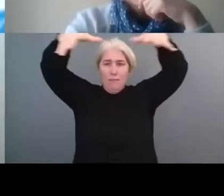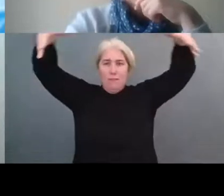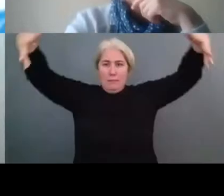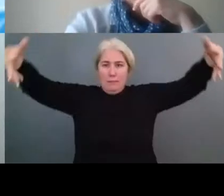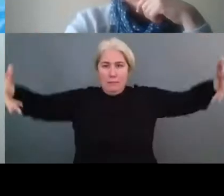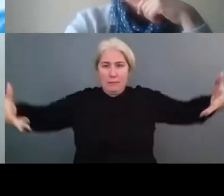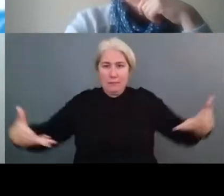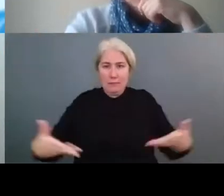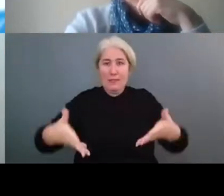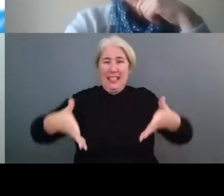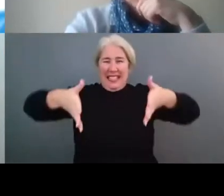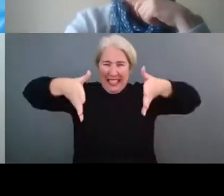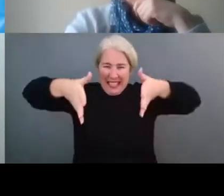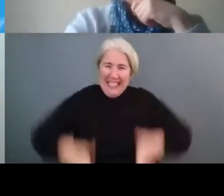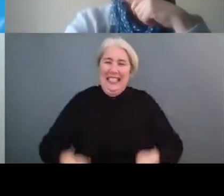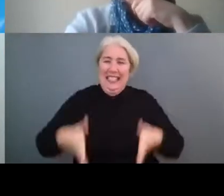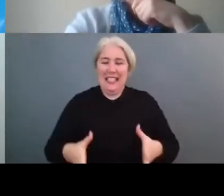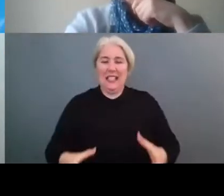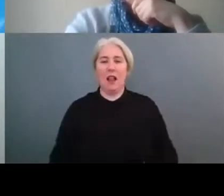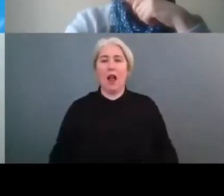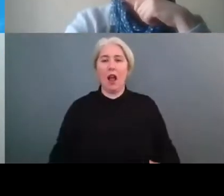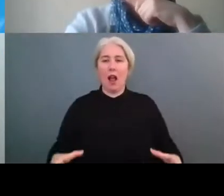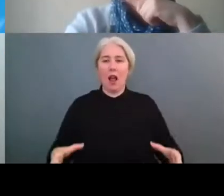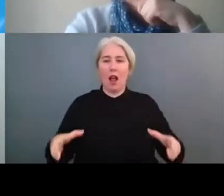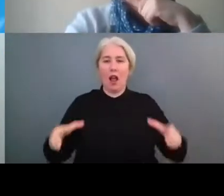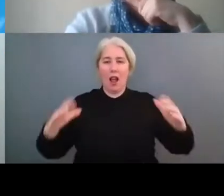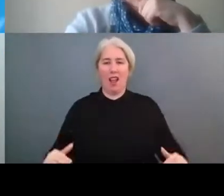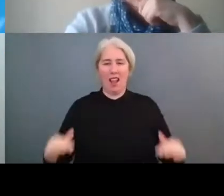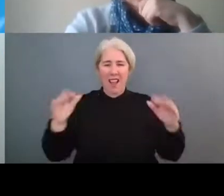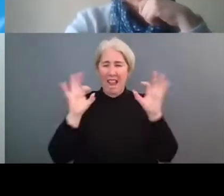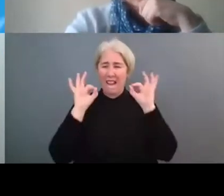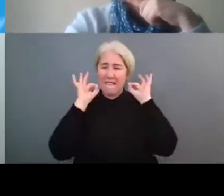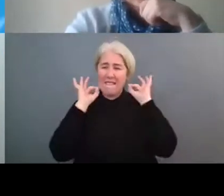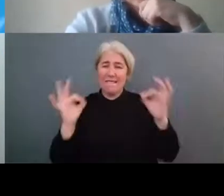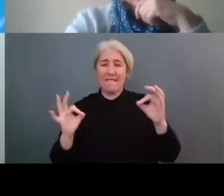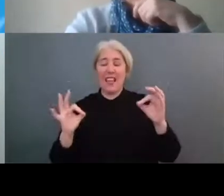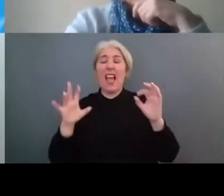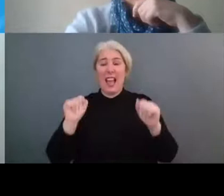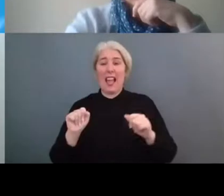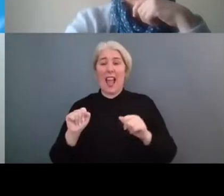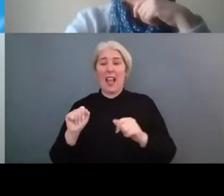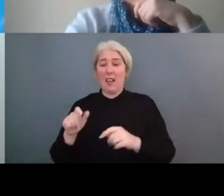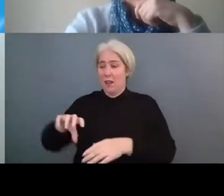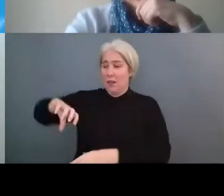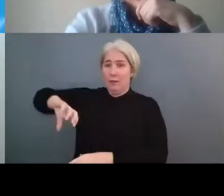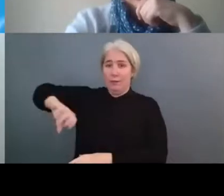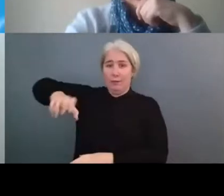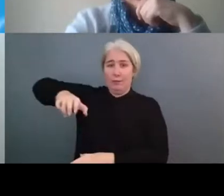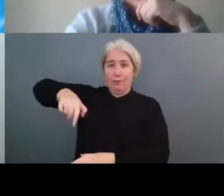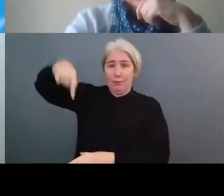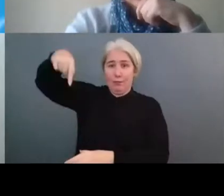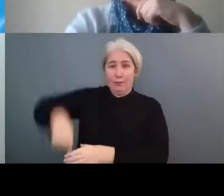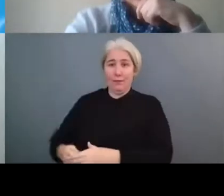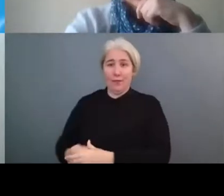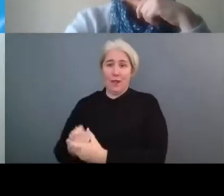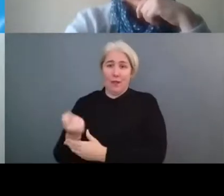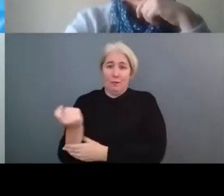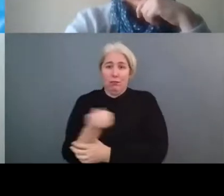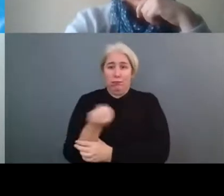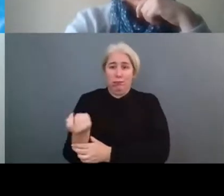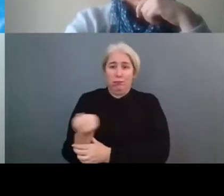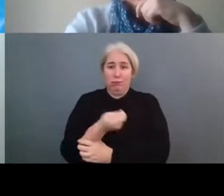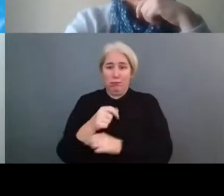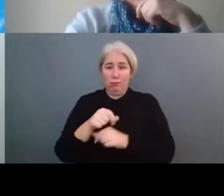really high. So it's great for the pitch watering, not just of the field of play, but even all the green area that are